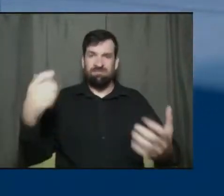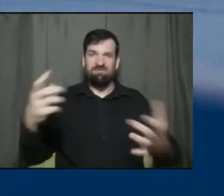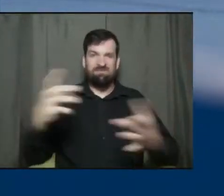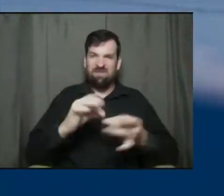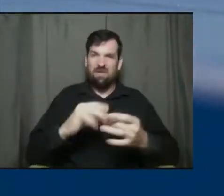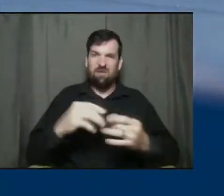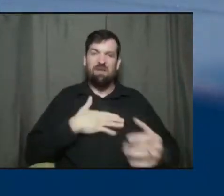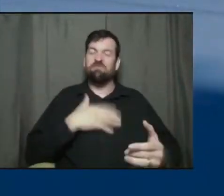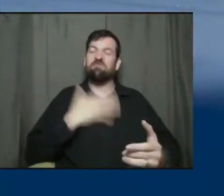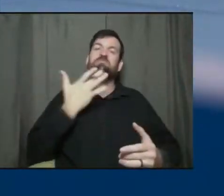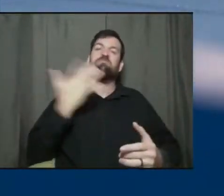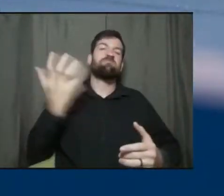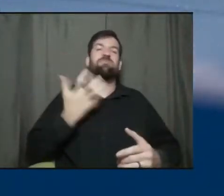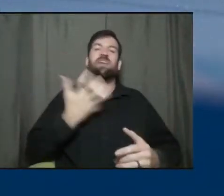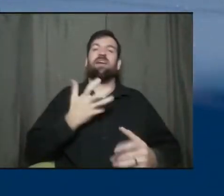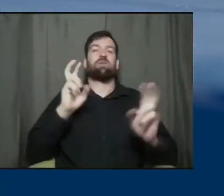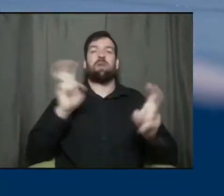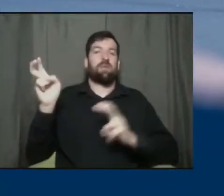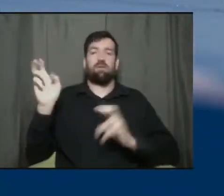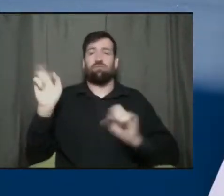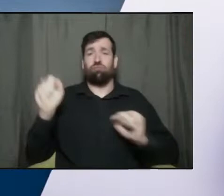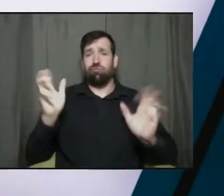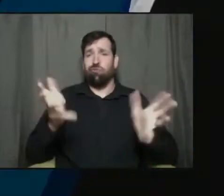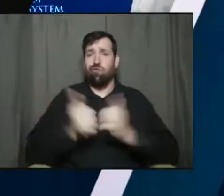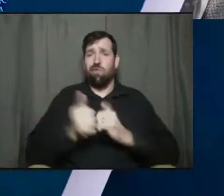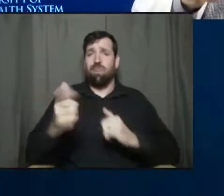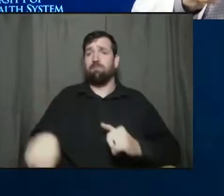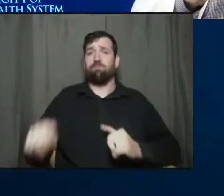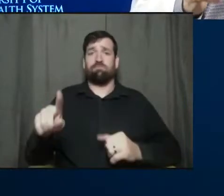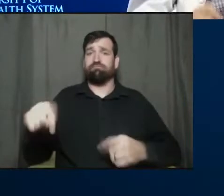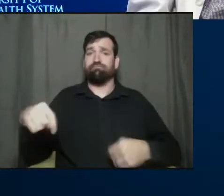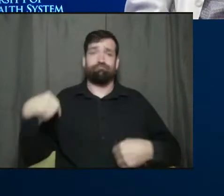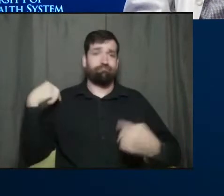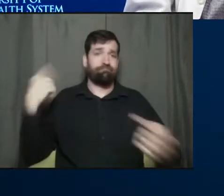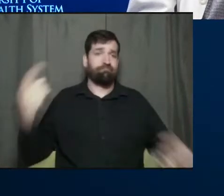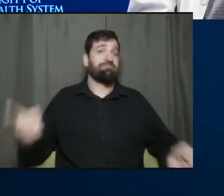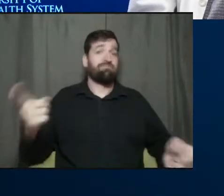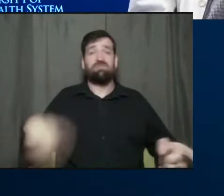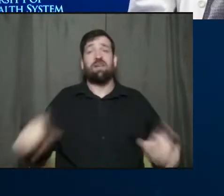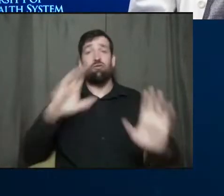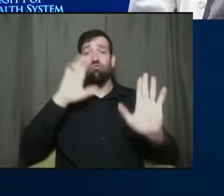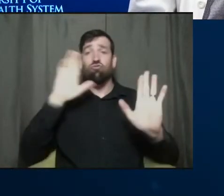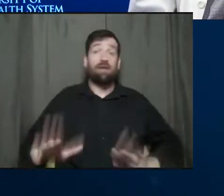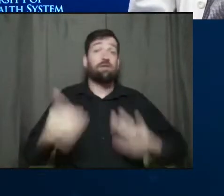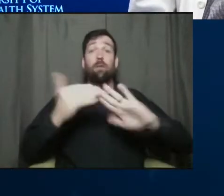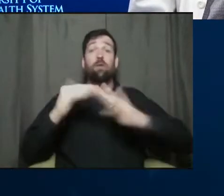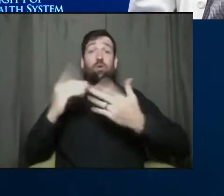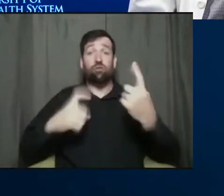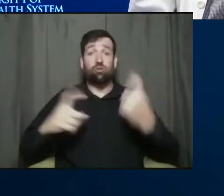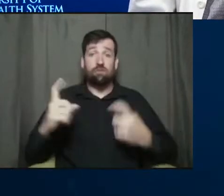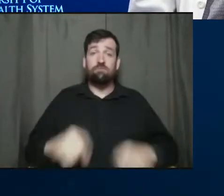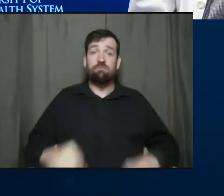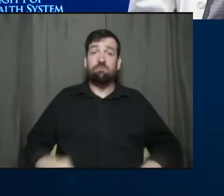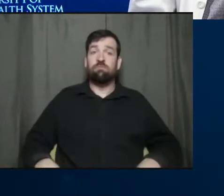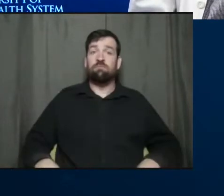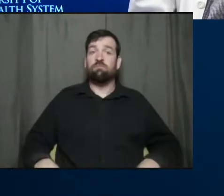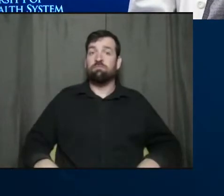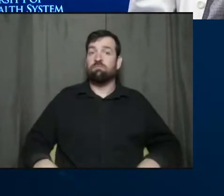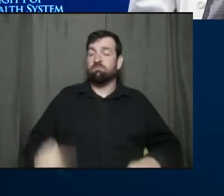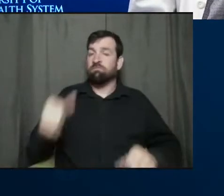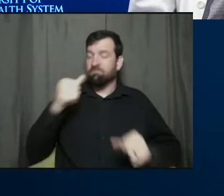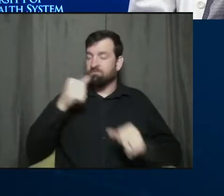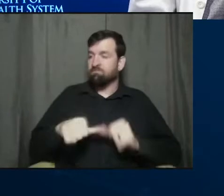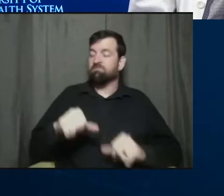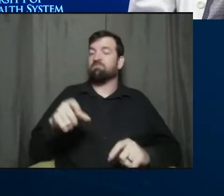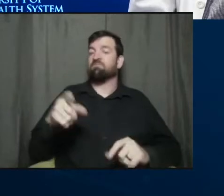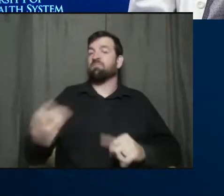I can talk about CF with these patients all day long. They are great. Community questions. Well, I don't know if you remember this, though, Dr. Stites. The first time you